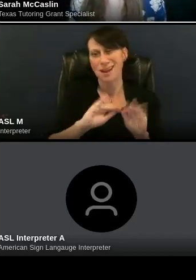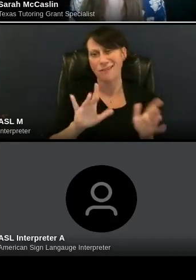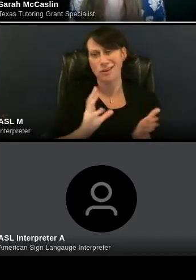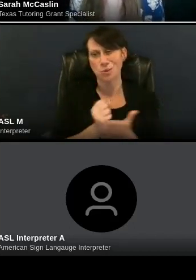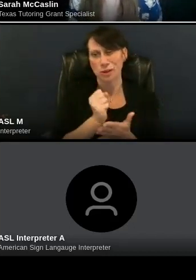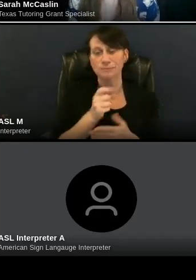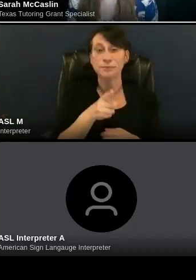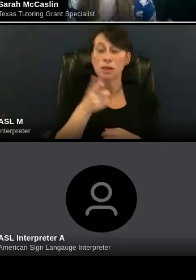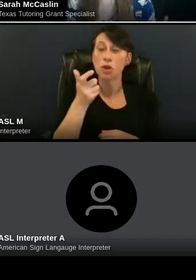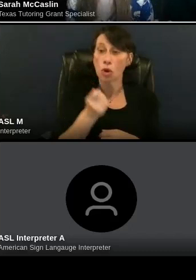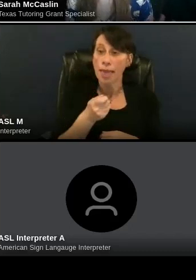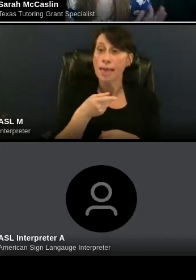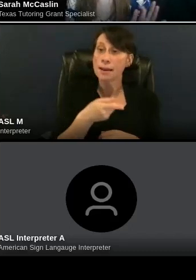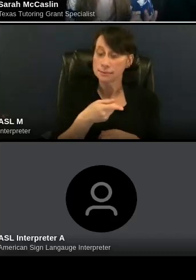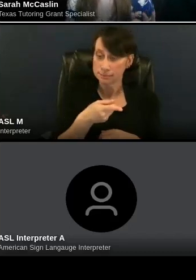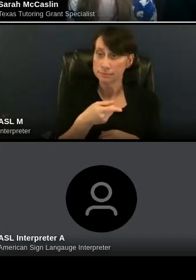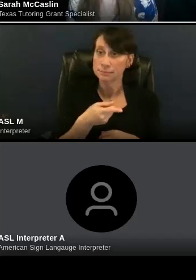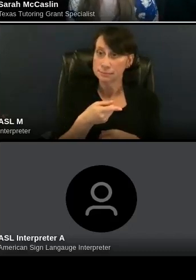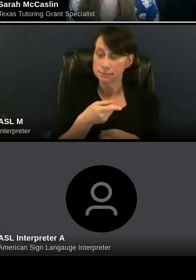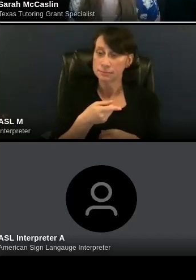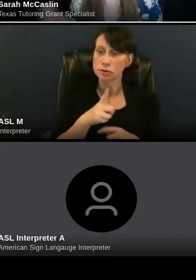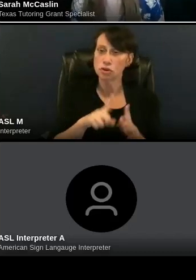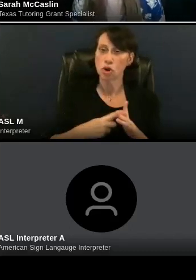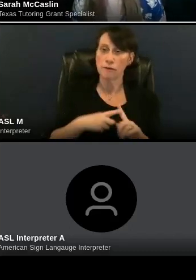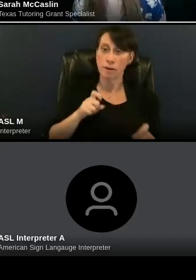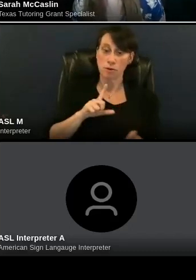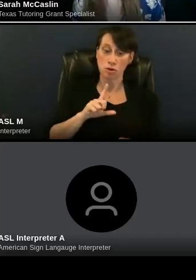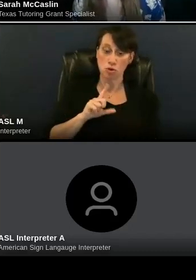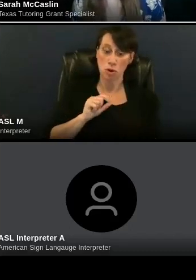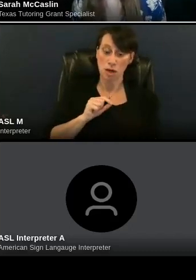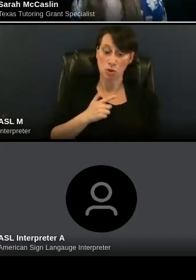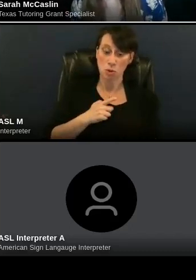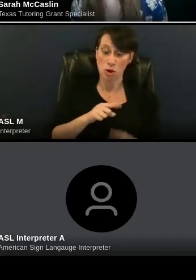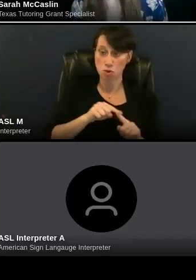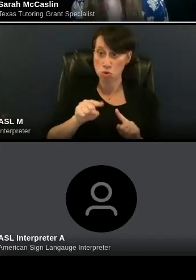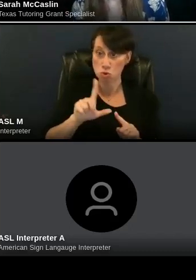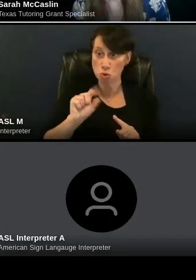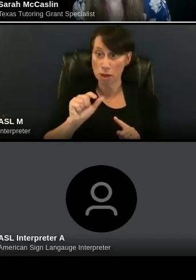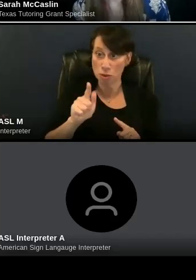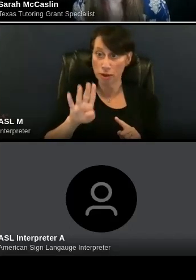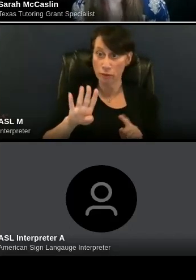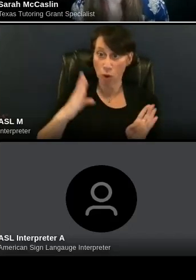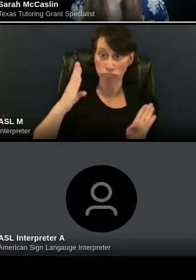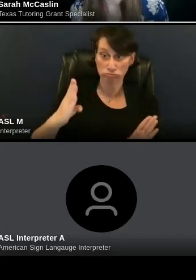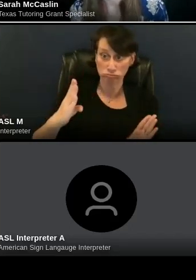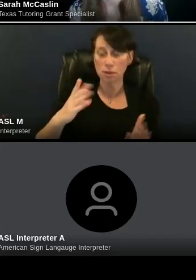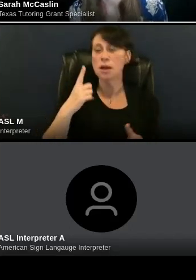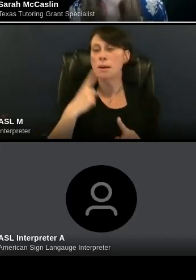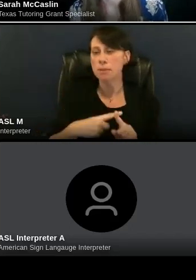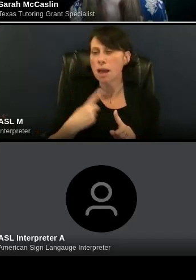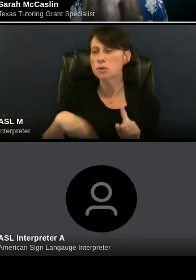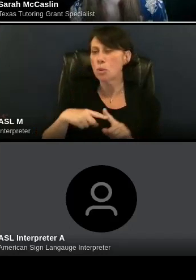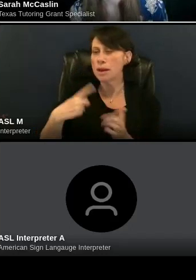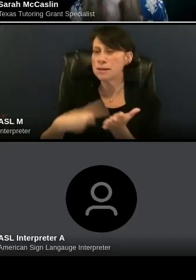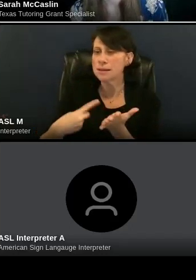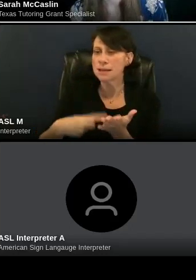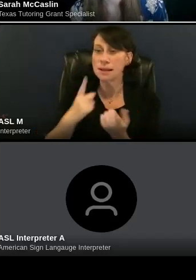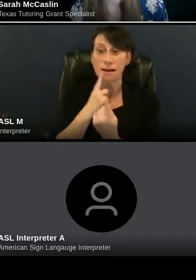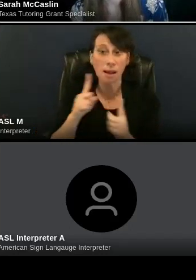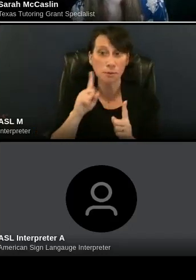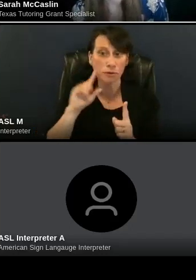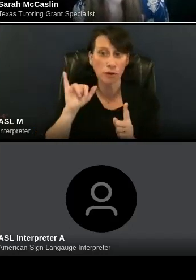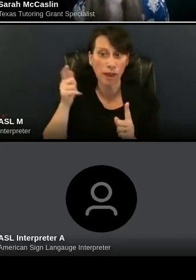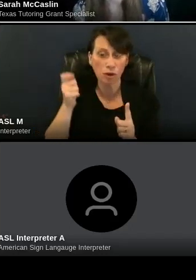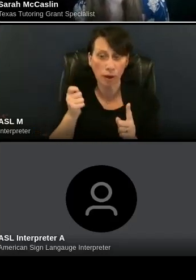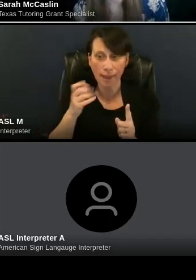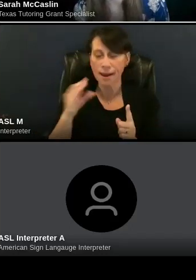that the grant spans from 2021 to 2024. But more particularly, when we're talking about the accomplishment of the